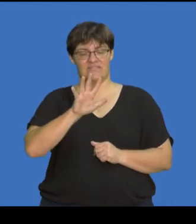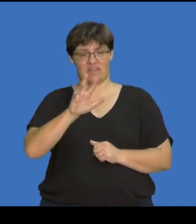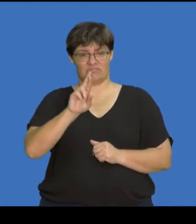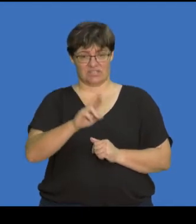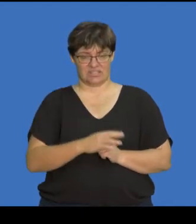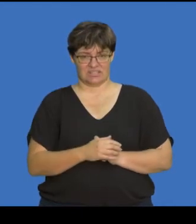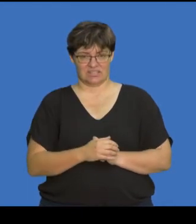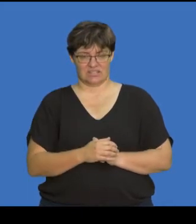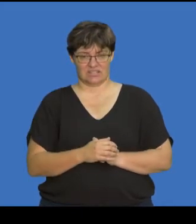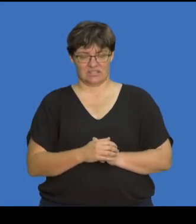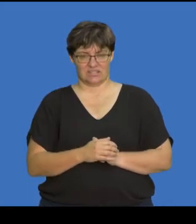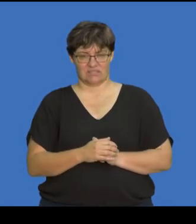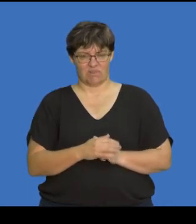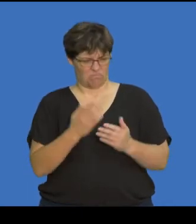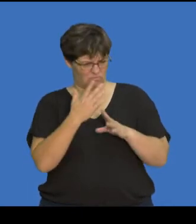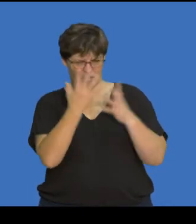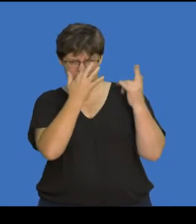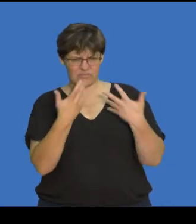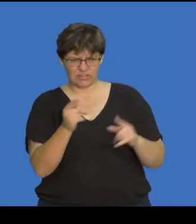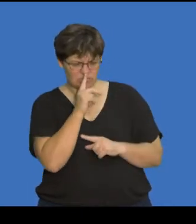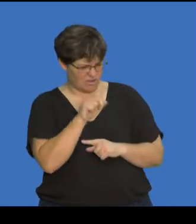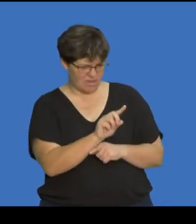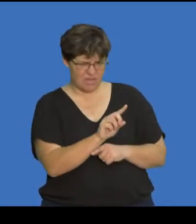out that one as well. Let's see if we have it.